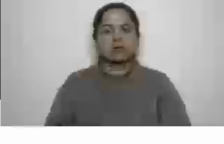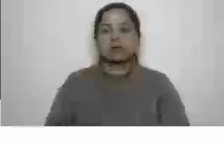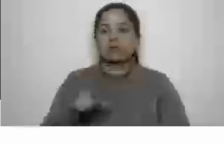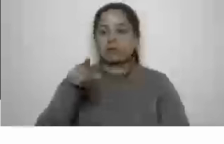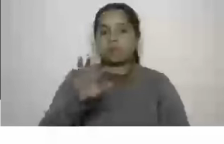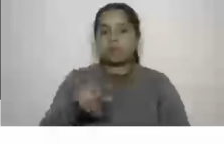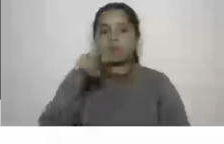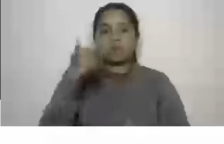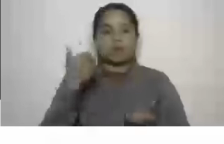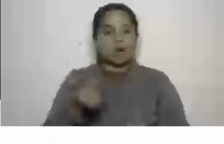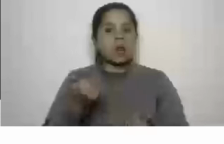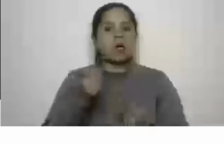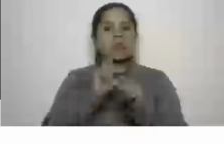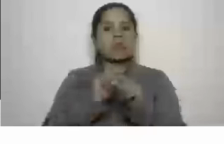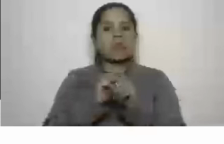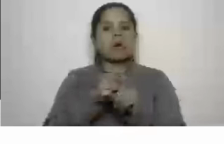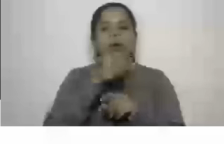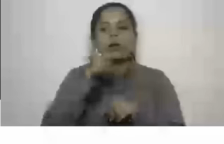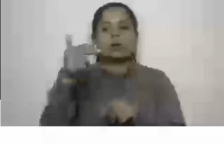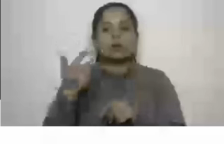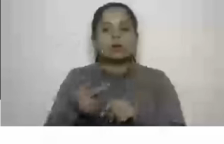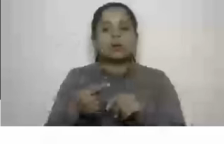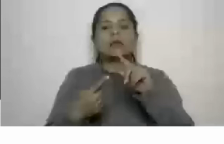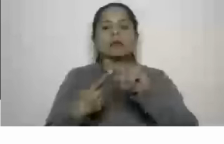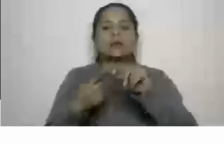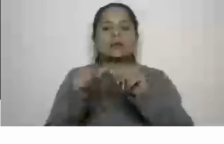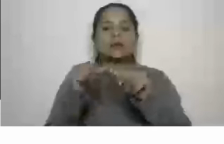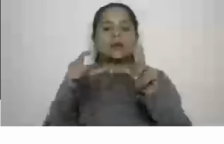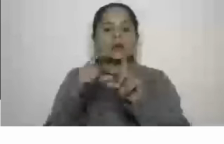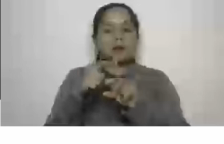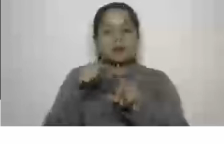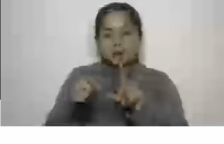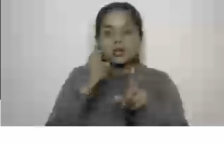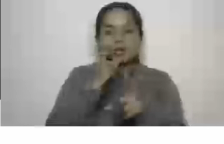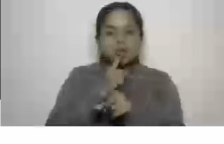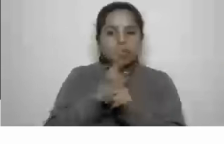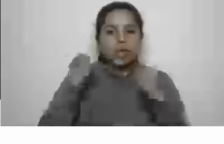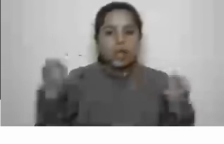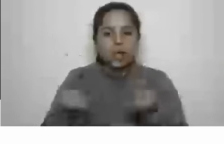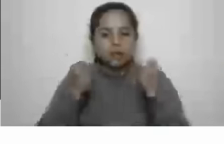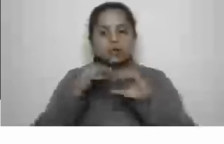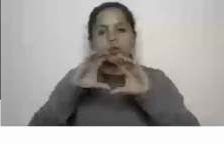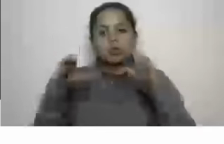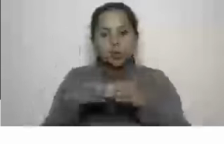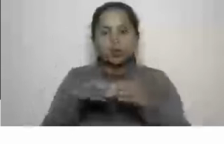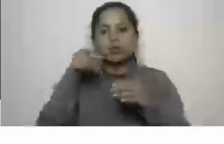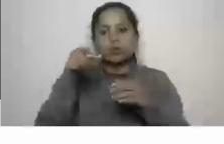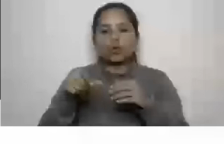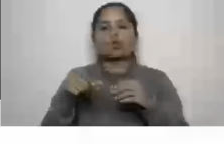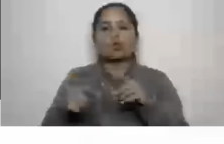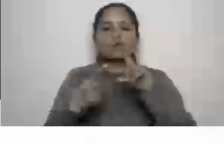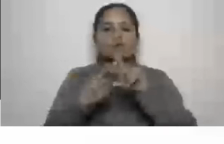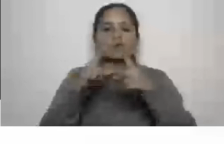the position of TAG coordinator, that is Teacher Activity Group Coordinator under the